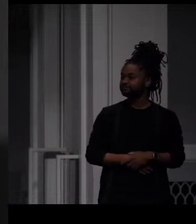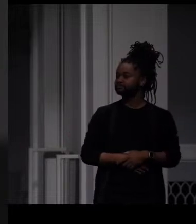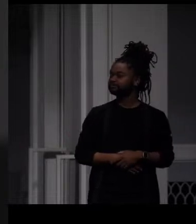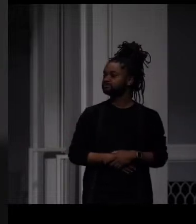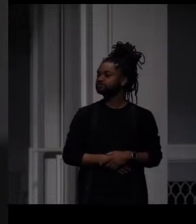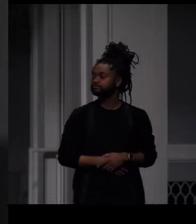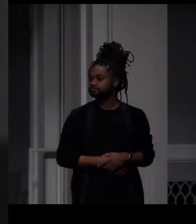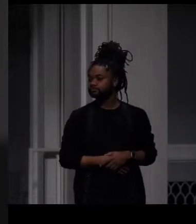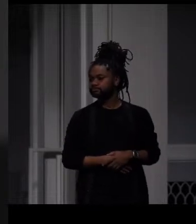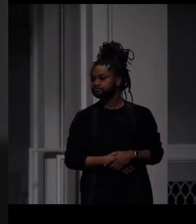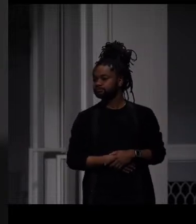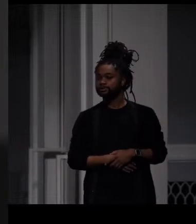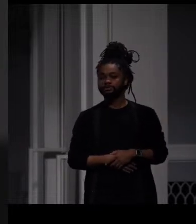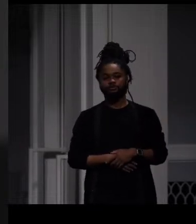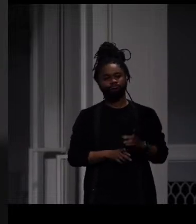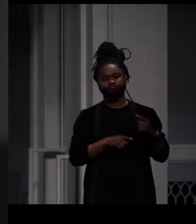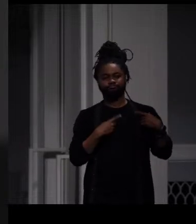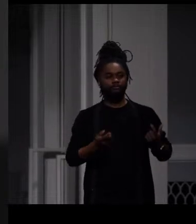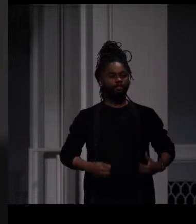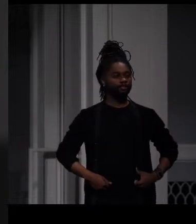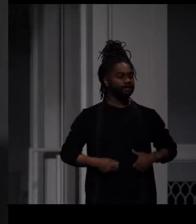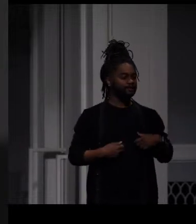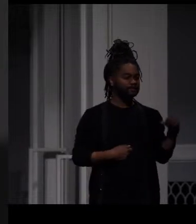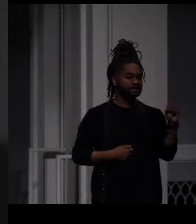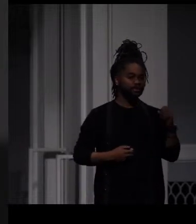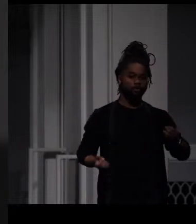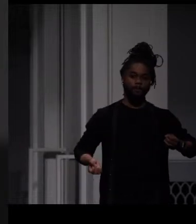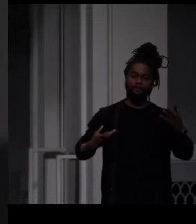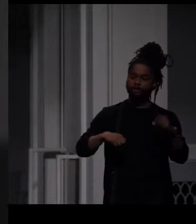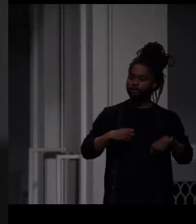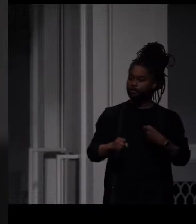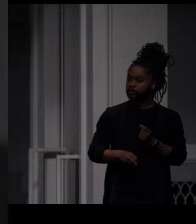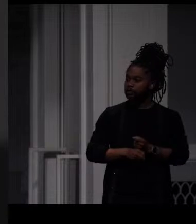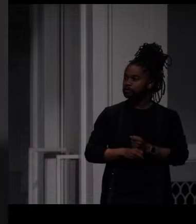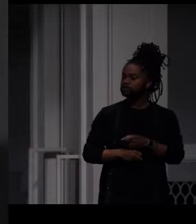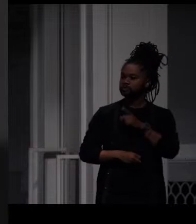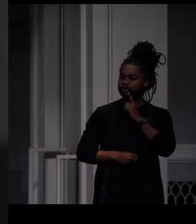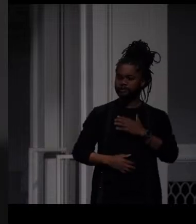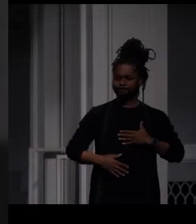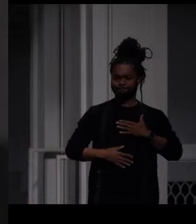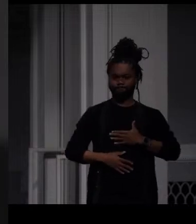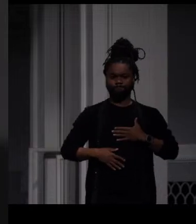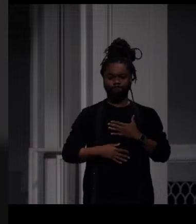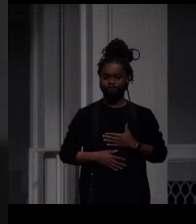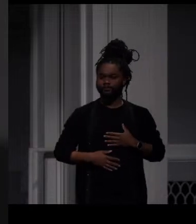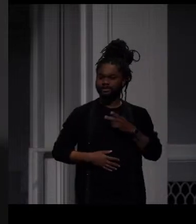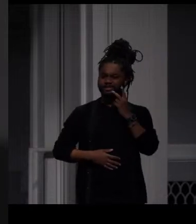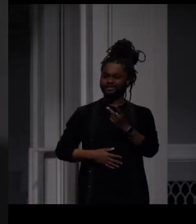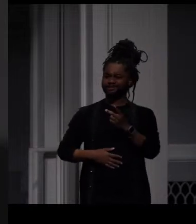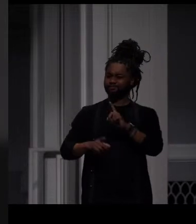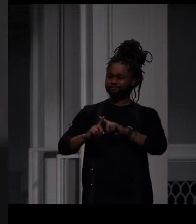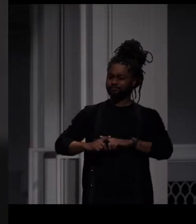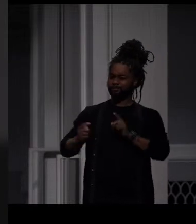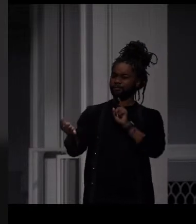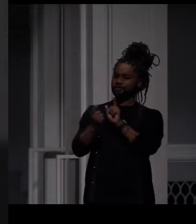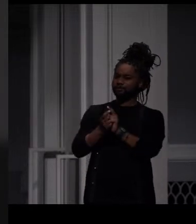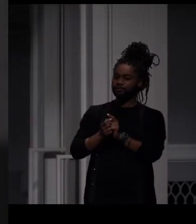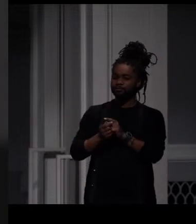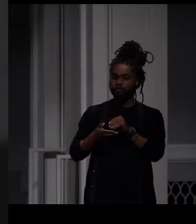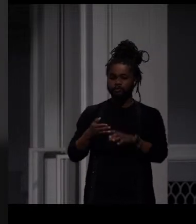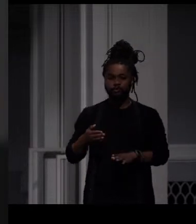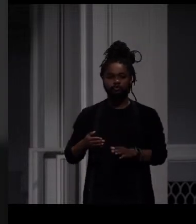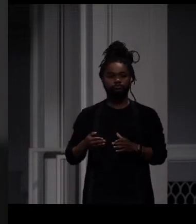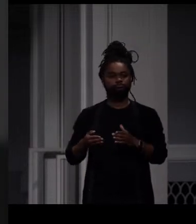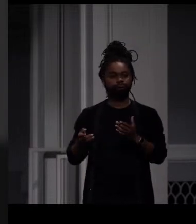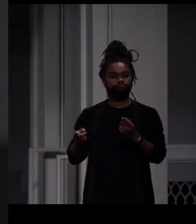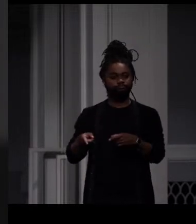in Seattle for many years makes it a joy to run into students all the time. So it's wonderful